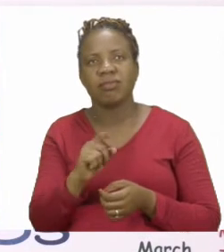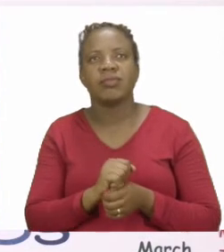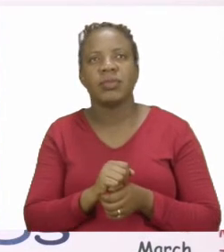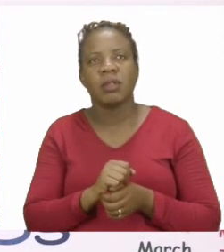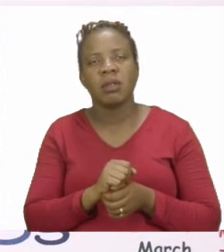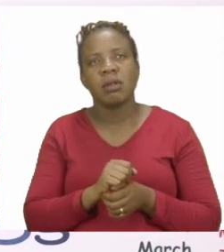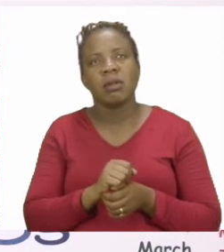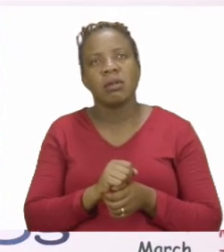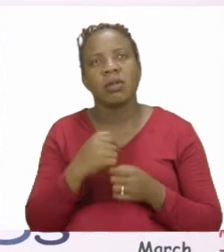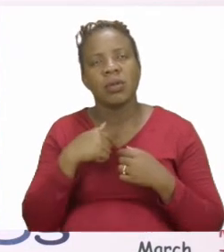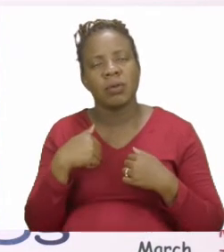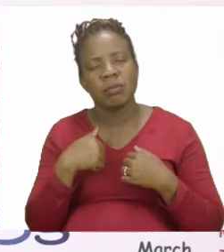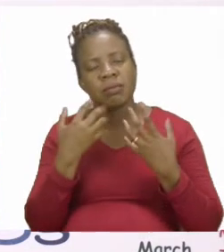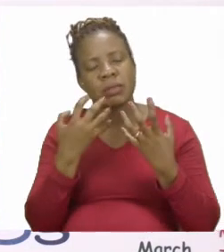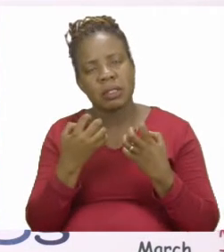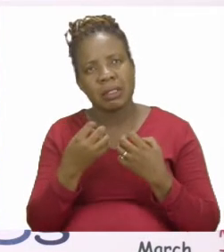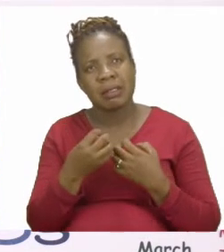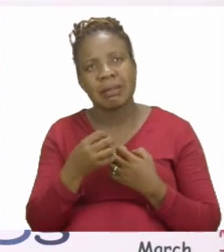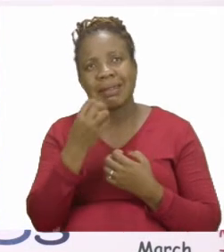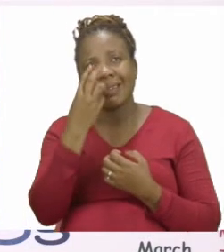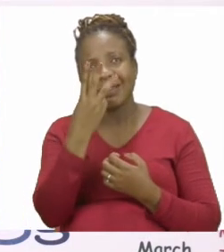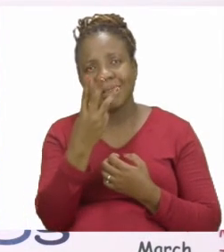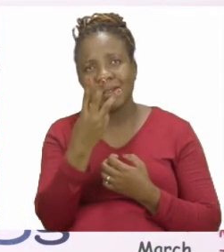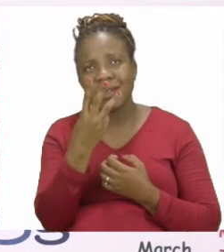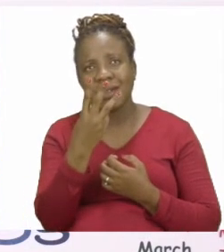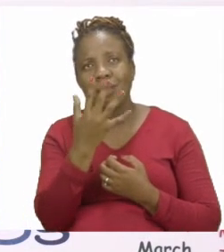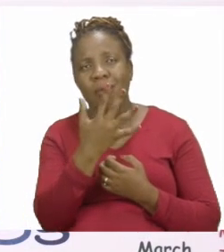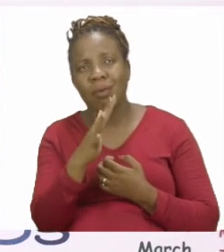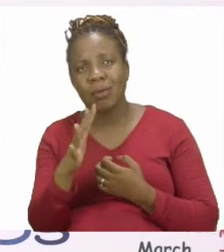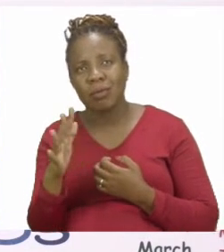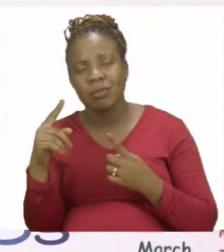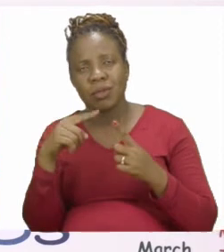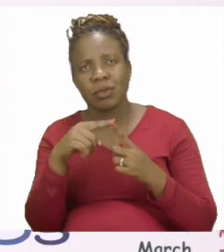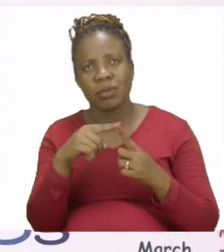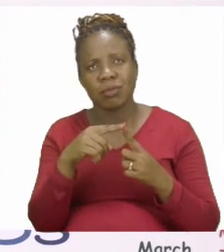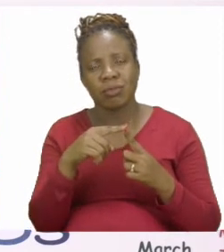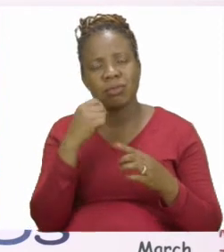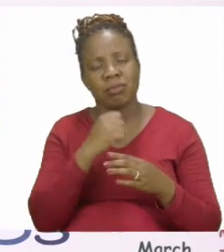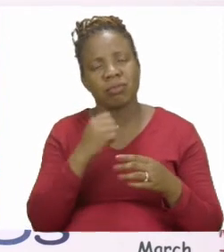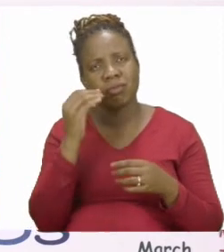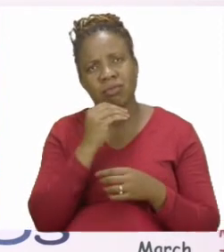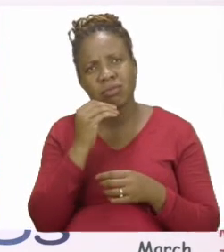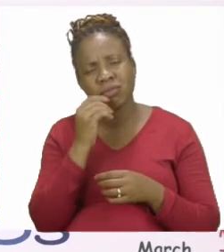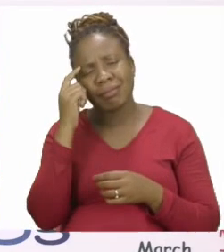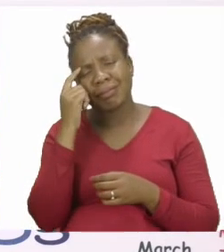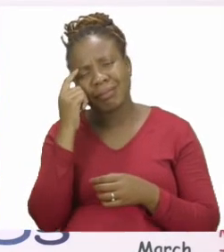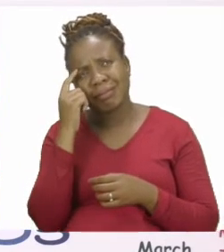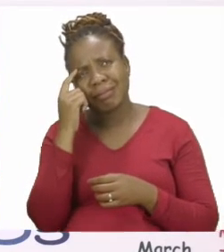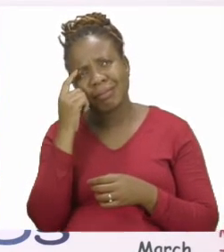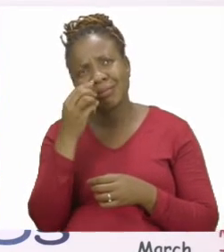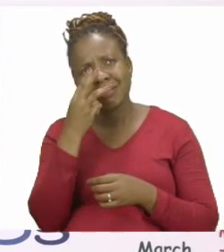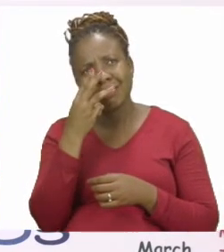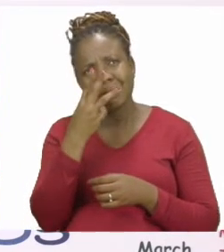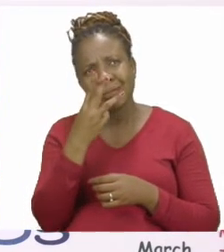need 3 water to cook food. Do you think 3 works with a sentence? No, I